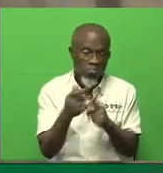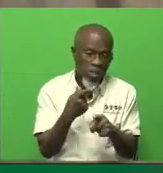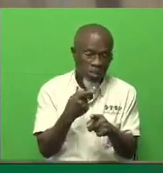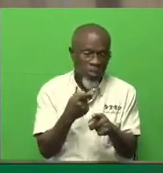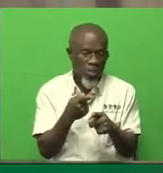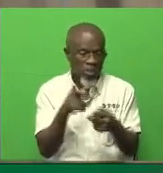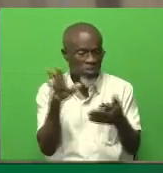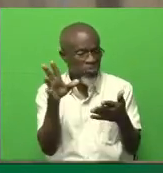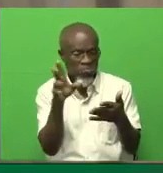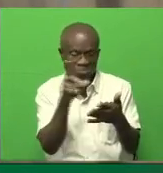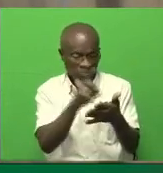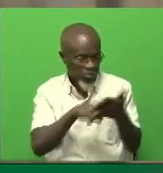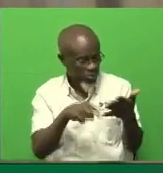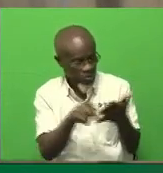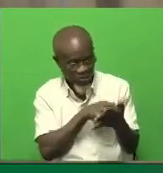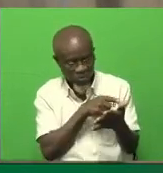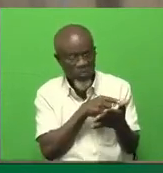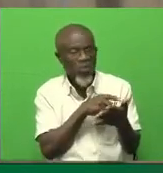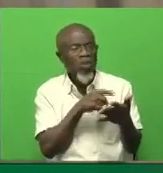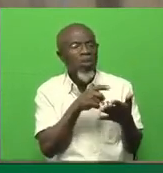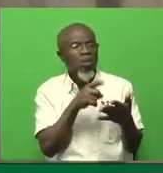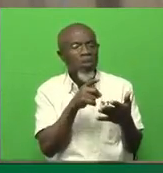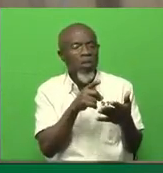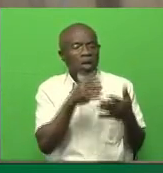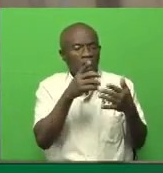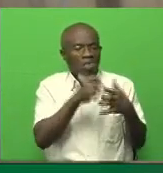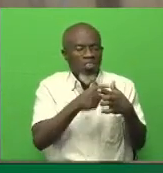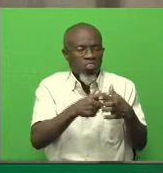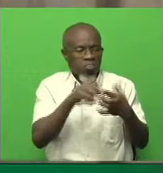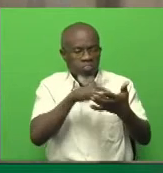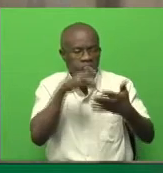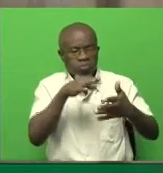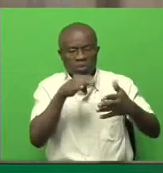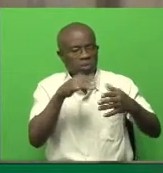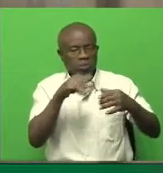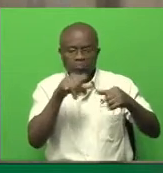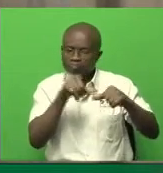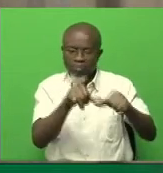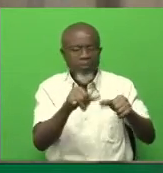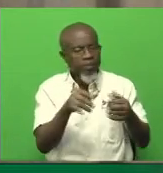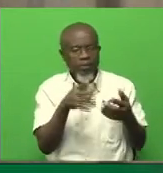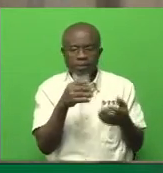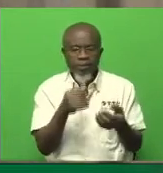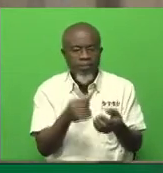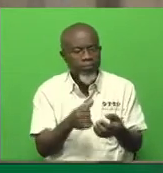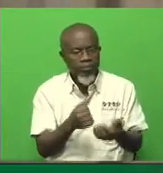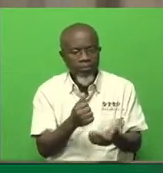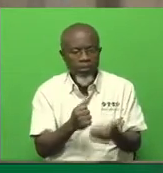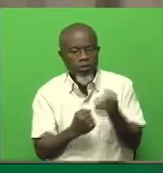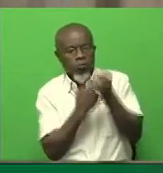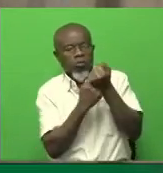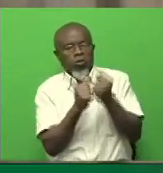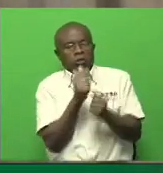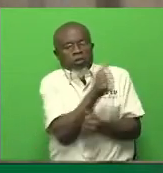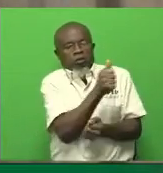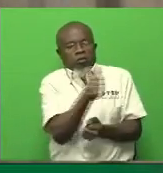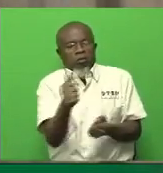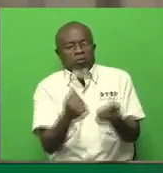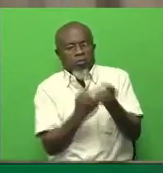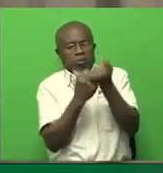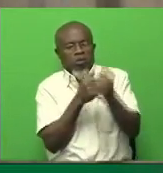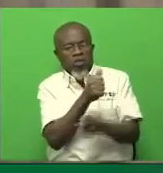all of that and our students are left to fend for themselves because clearly that had to have been what happened in 2017